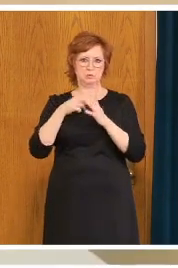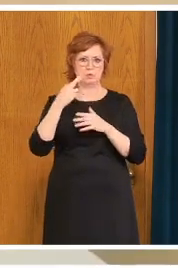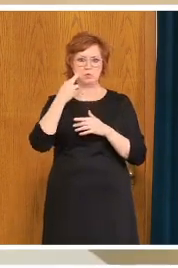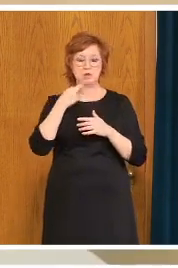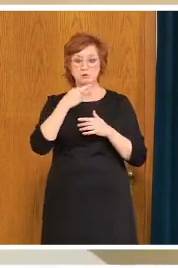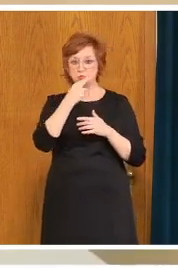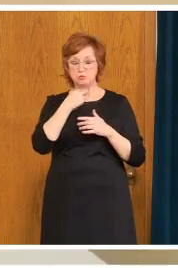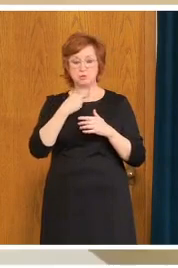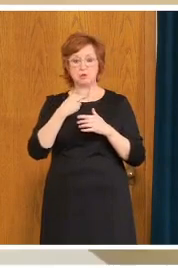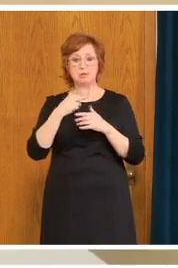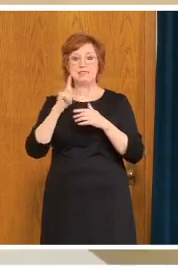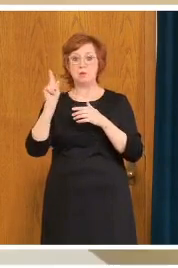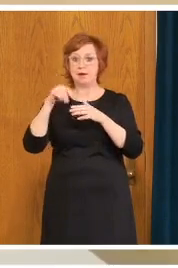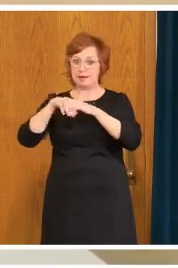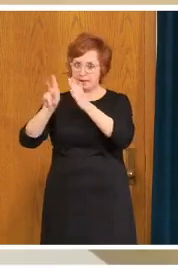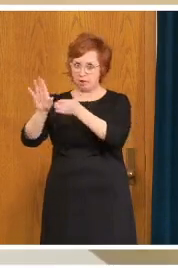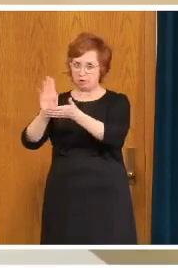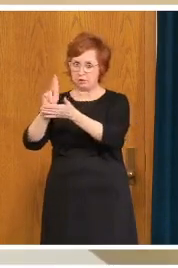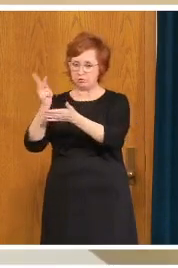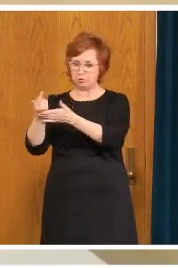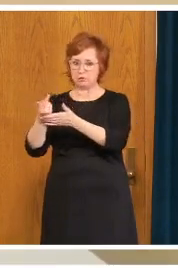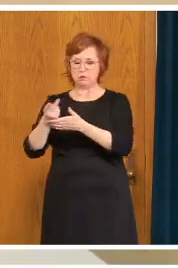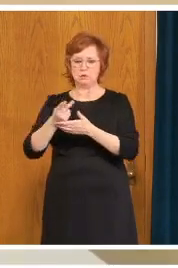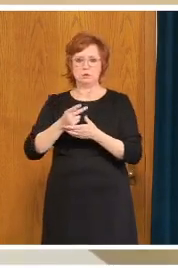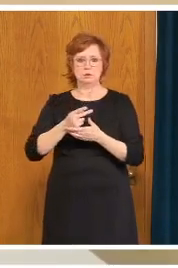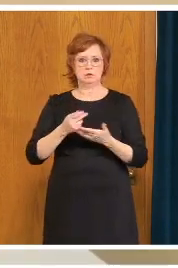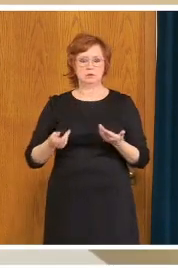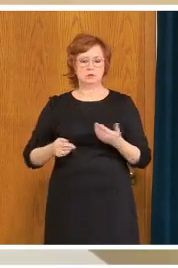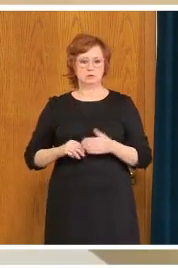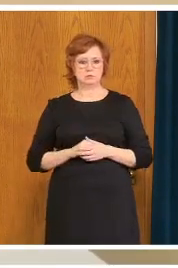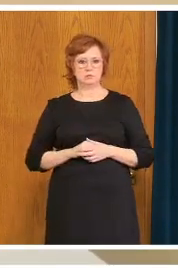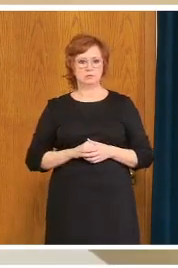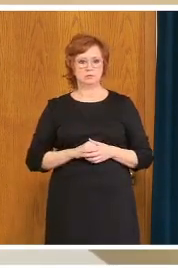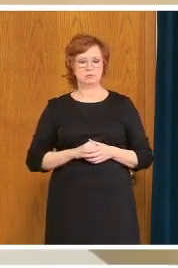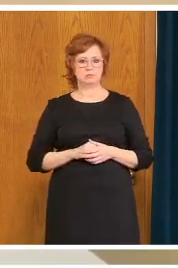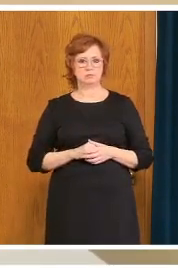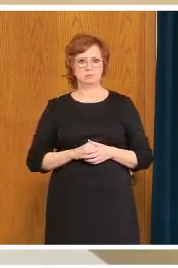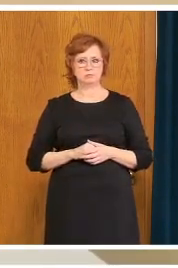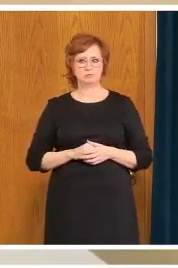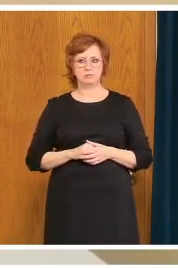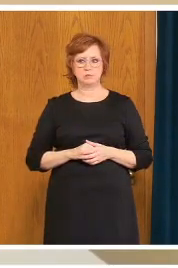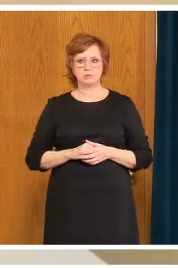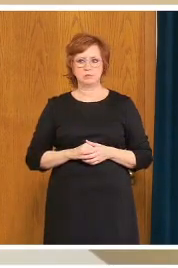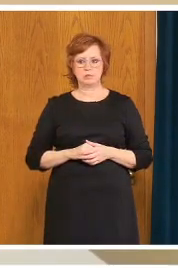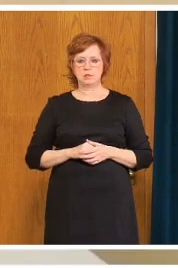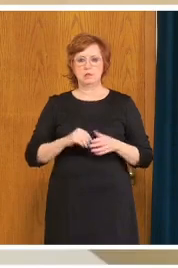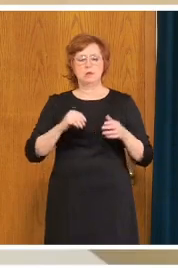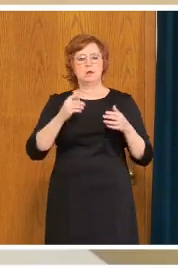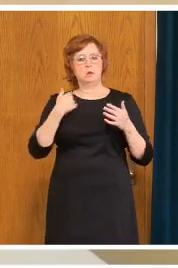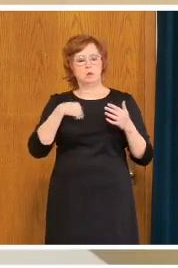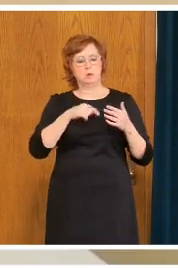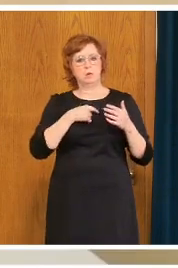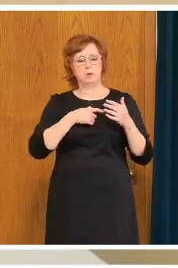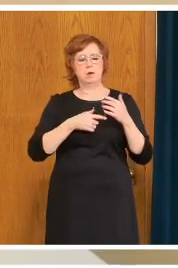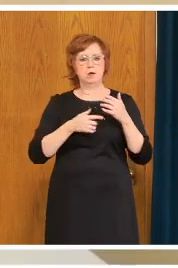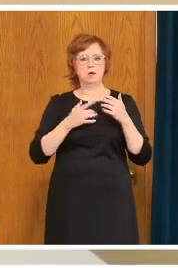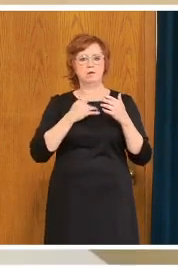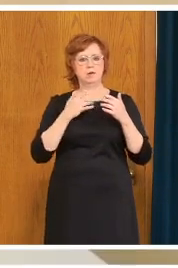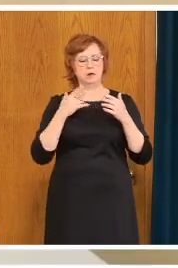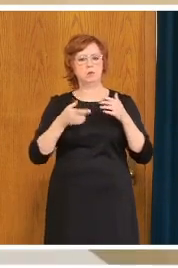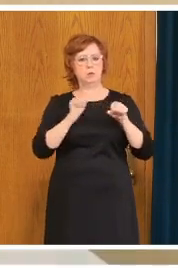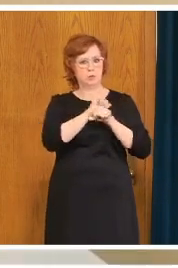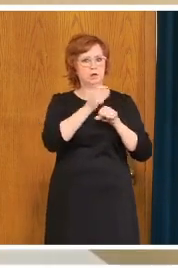workplace, if you can work from home and can work remotely is critical. Otherwise, we have to review all our COVID protocols. Like